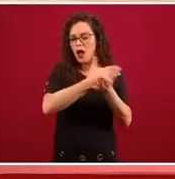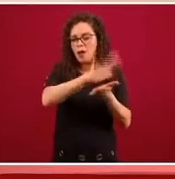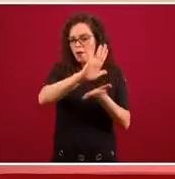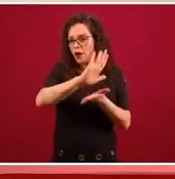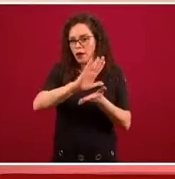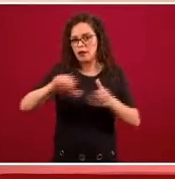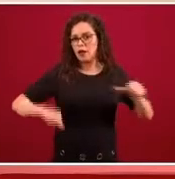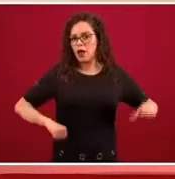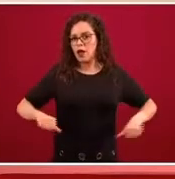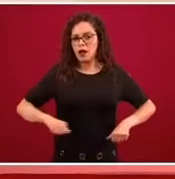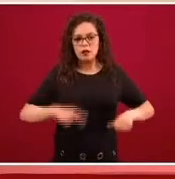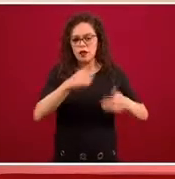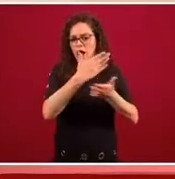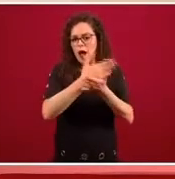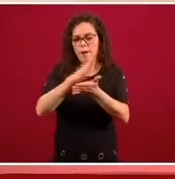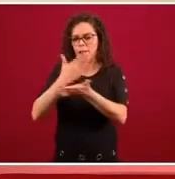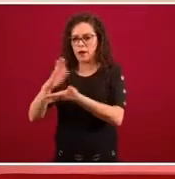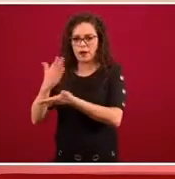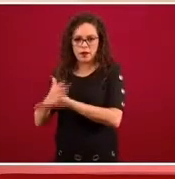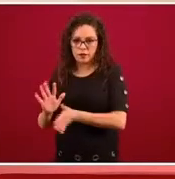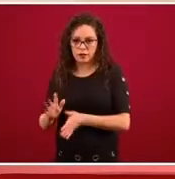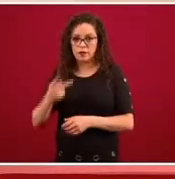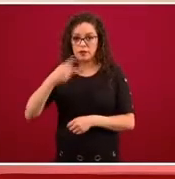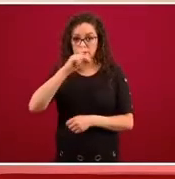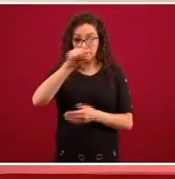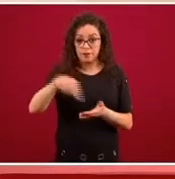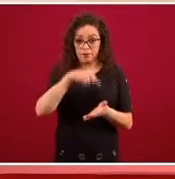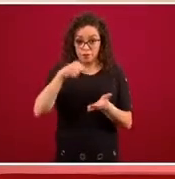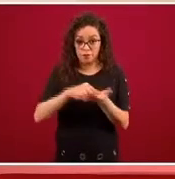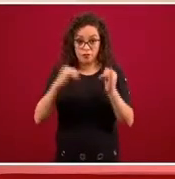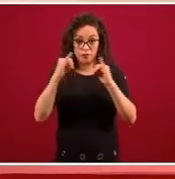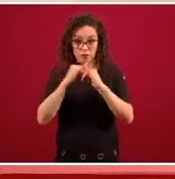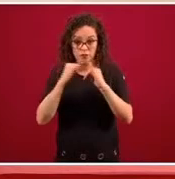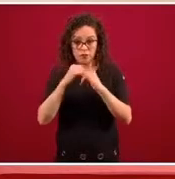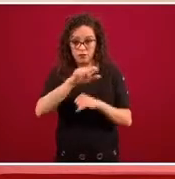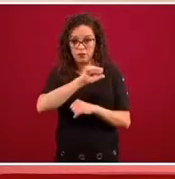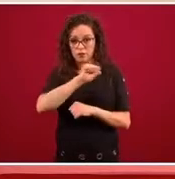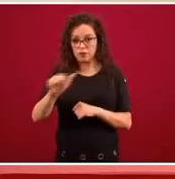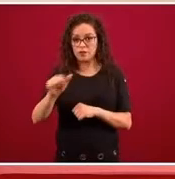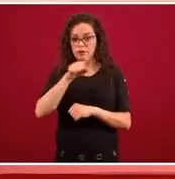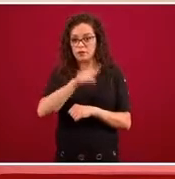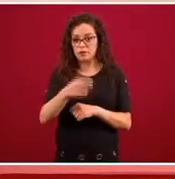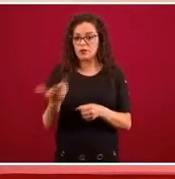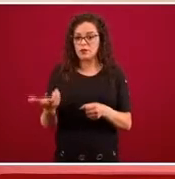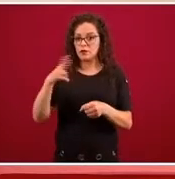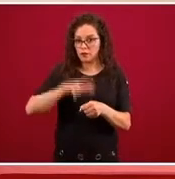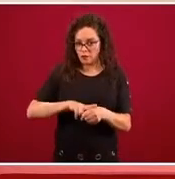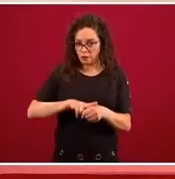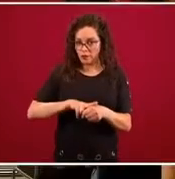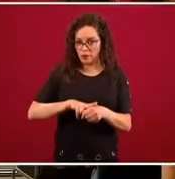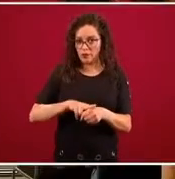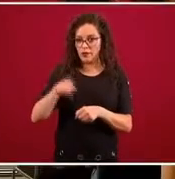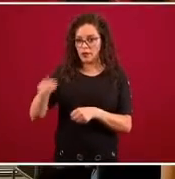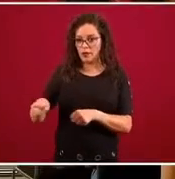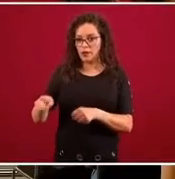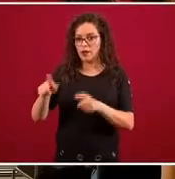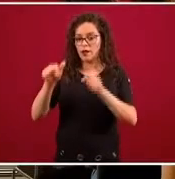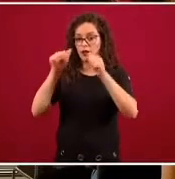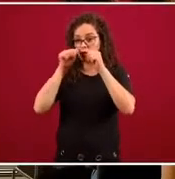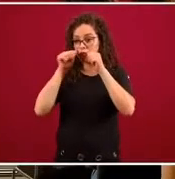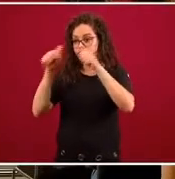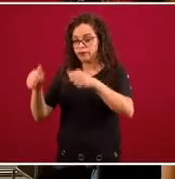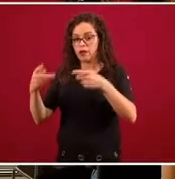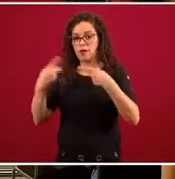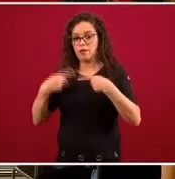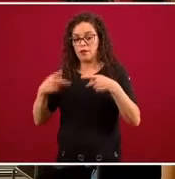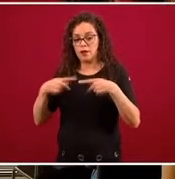long they've been there, with rank. This has to do with their specific activities they are engaging in, and those